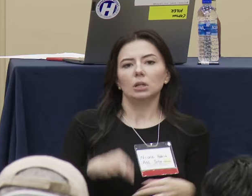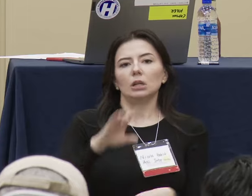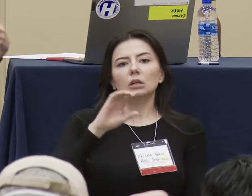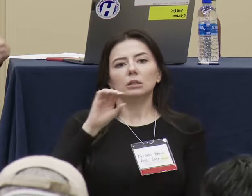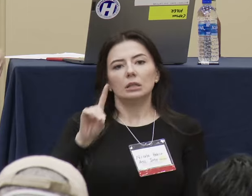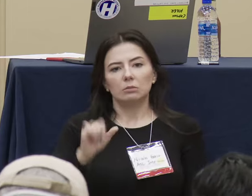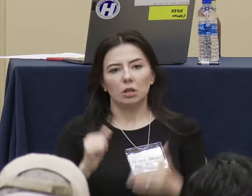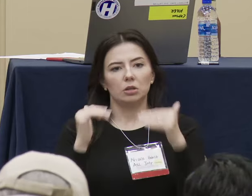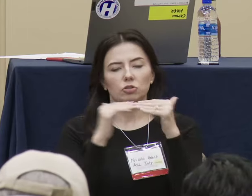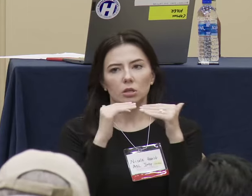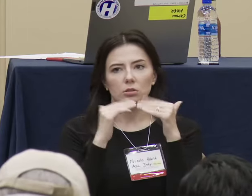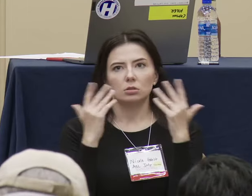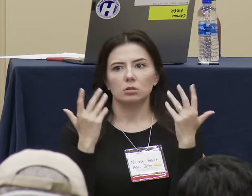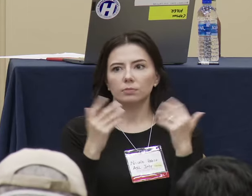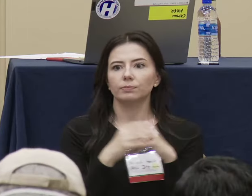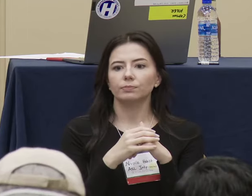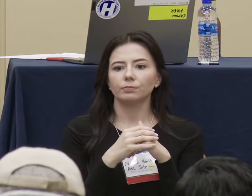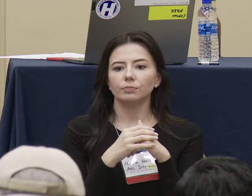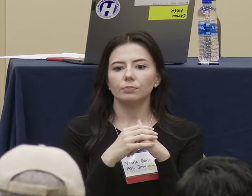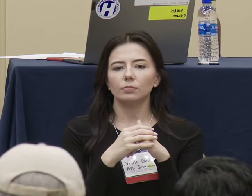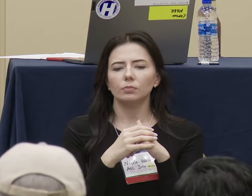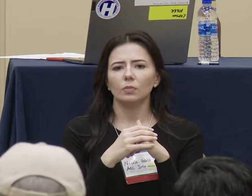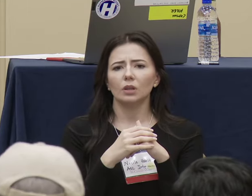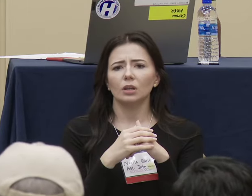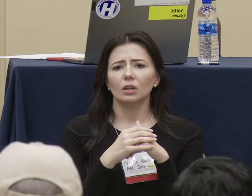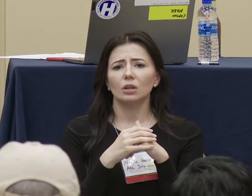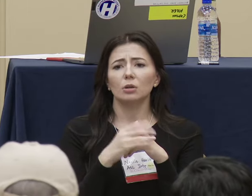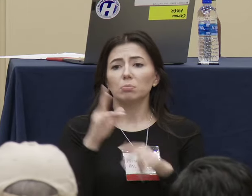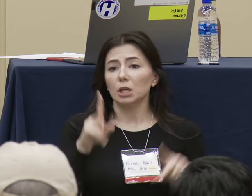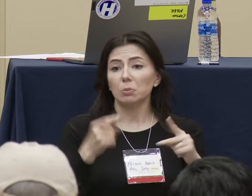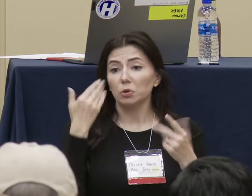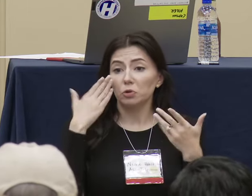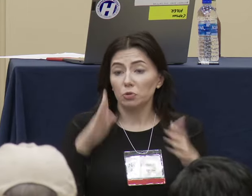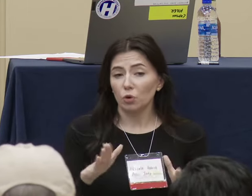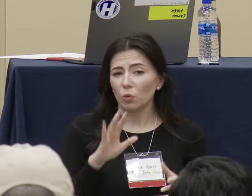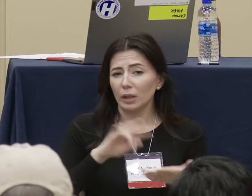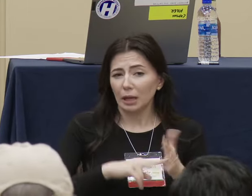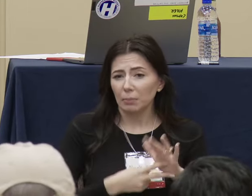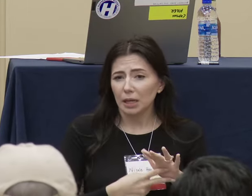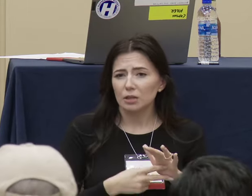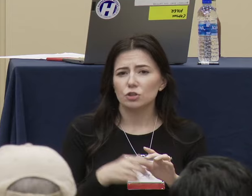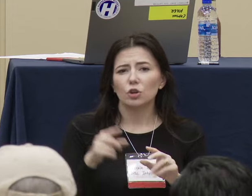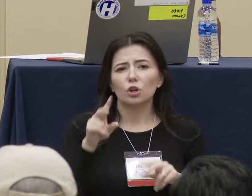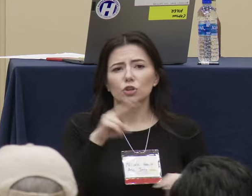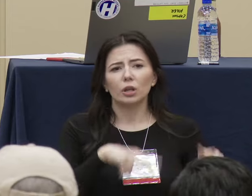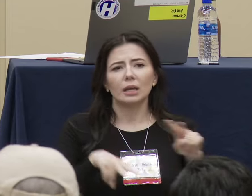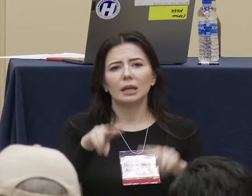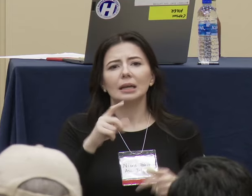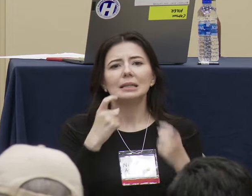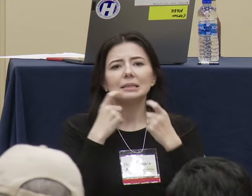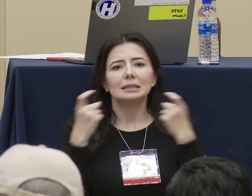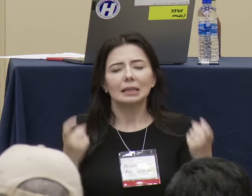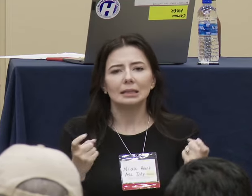is, you should look into Sin's invalid definition of disability justice.